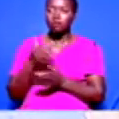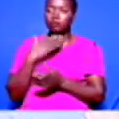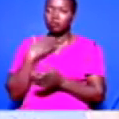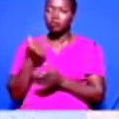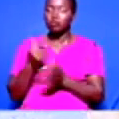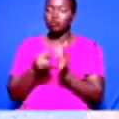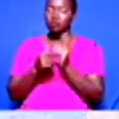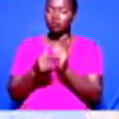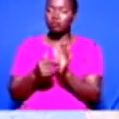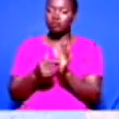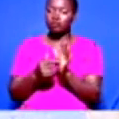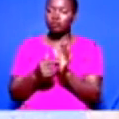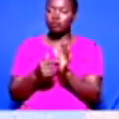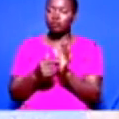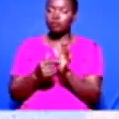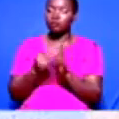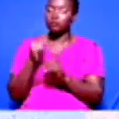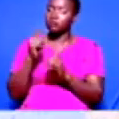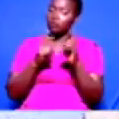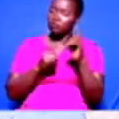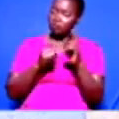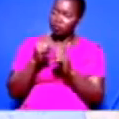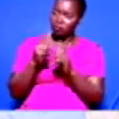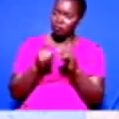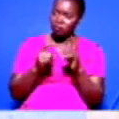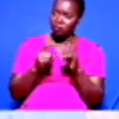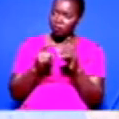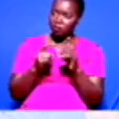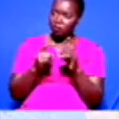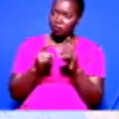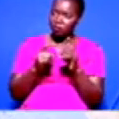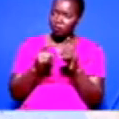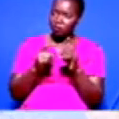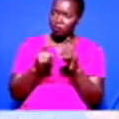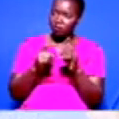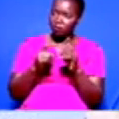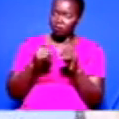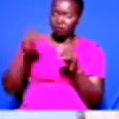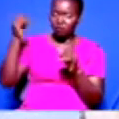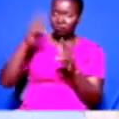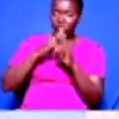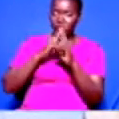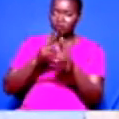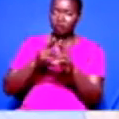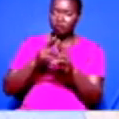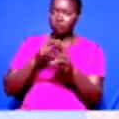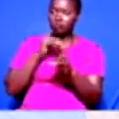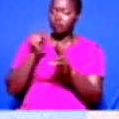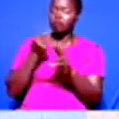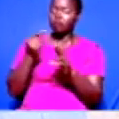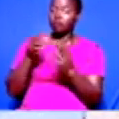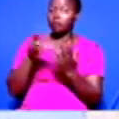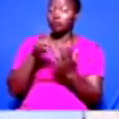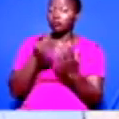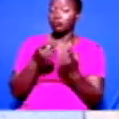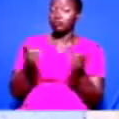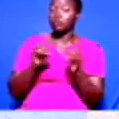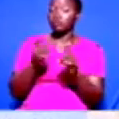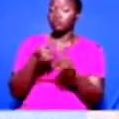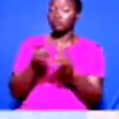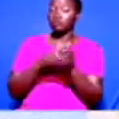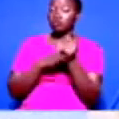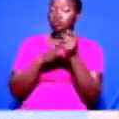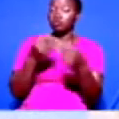show and express is the reflection of the consequence of not only our choices, but choices our leaders